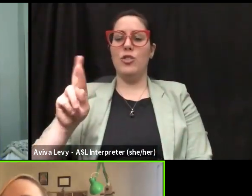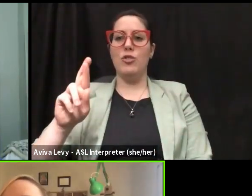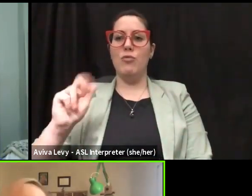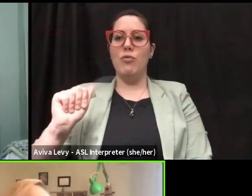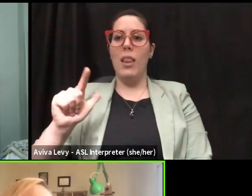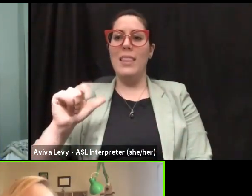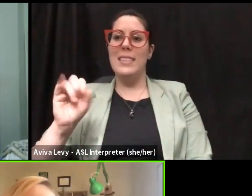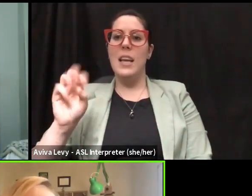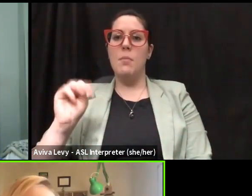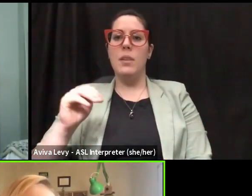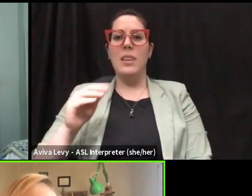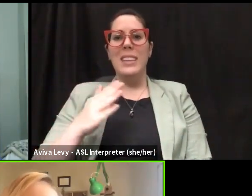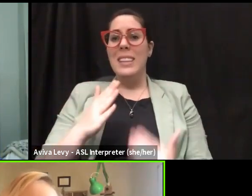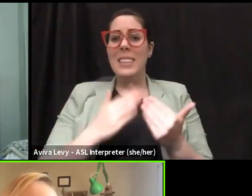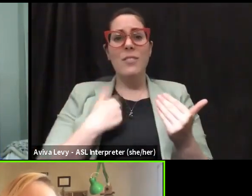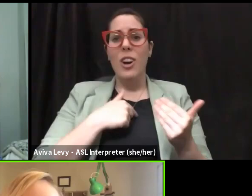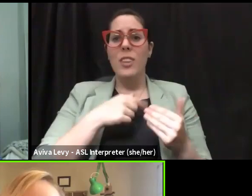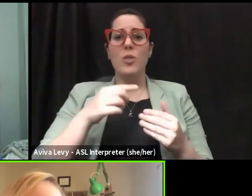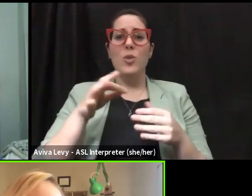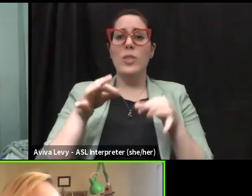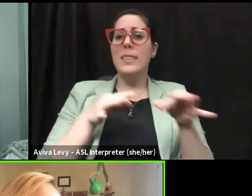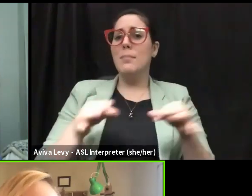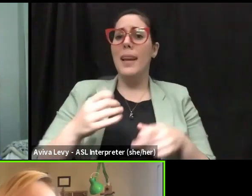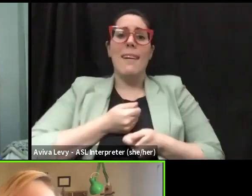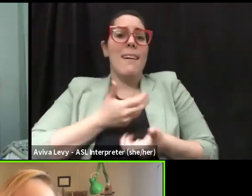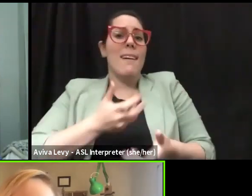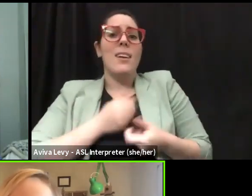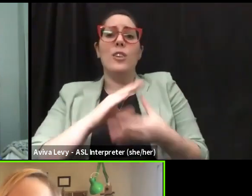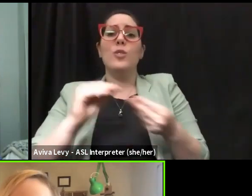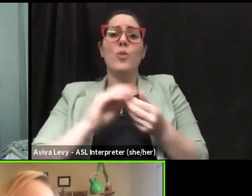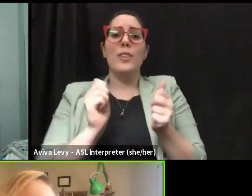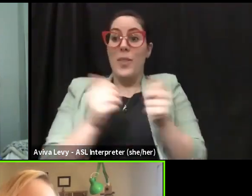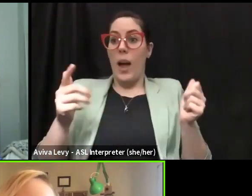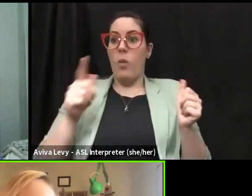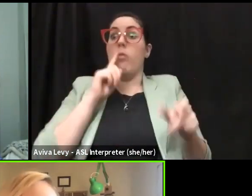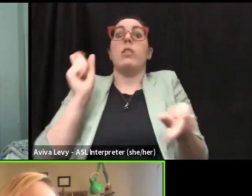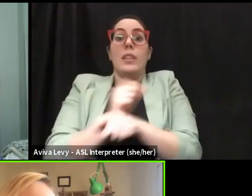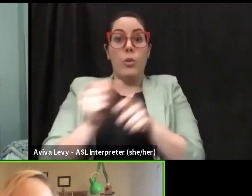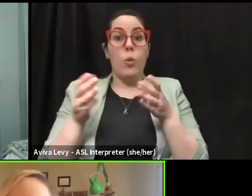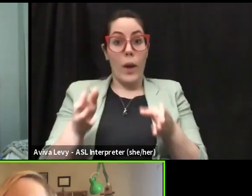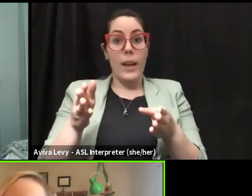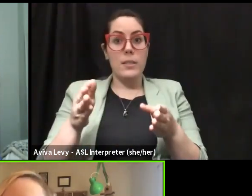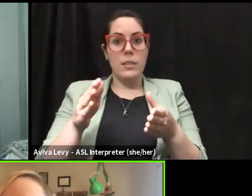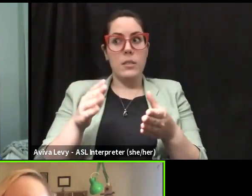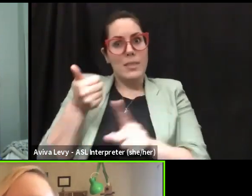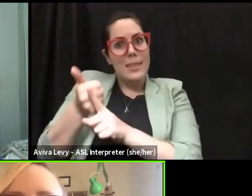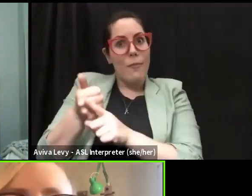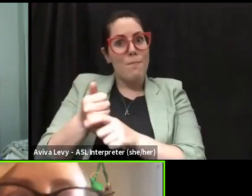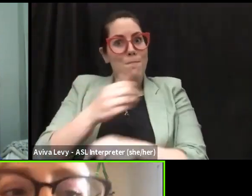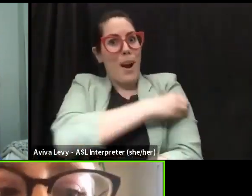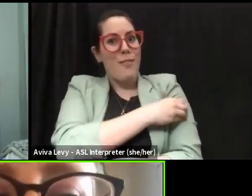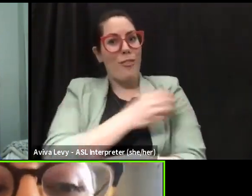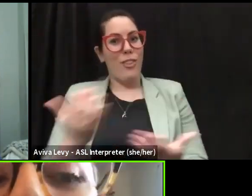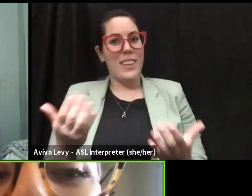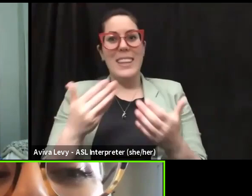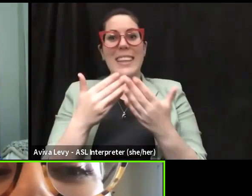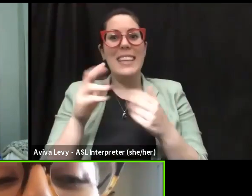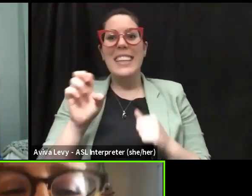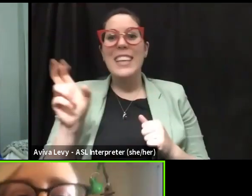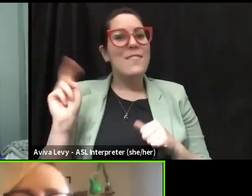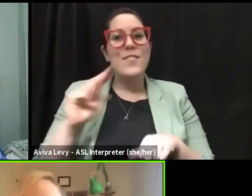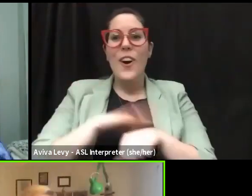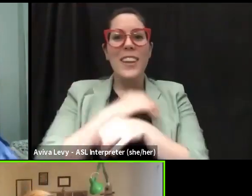stories in these like non-literal ways that can sometimes be more powerful. Like in the Zoom box, like there's the distance